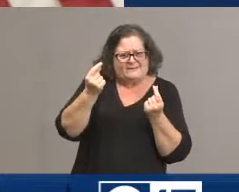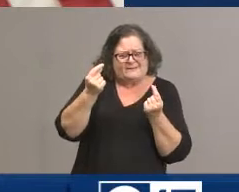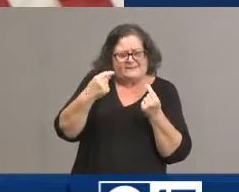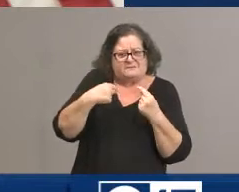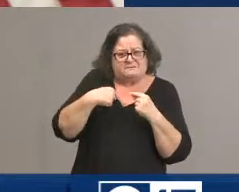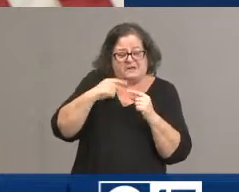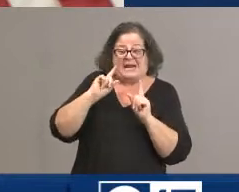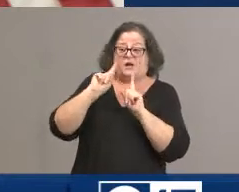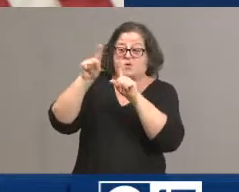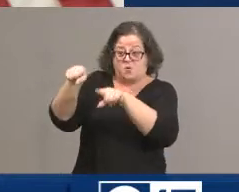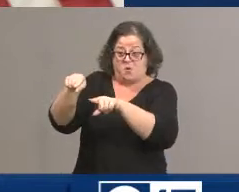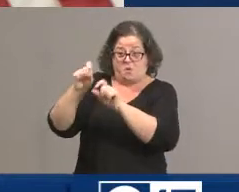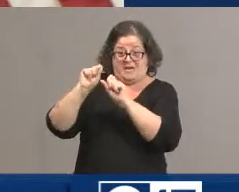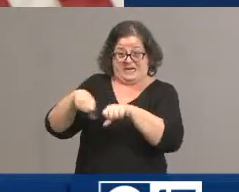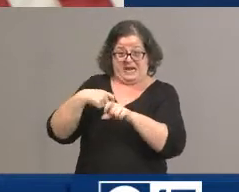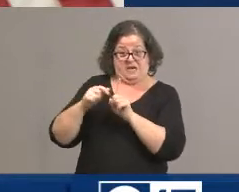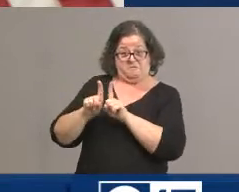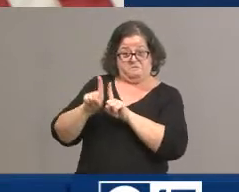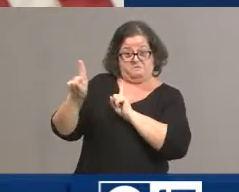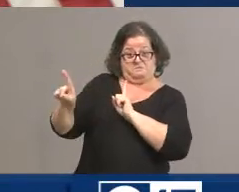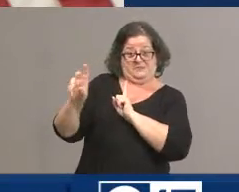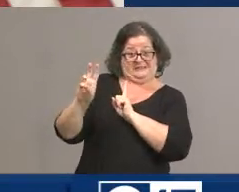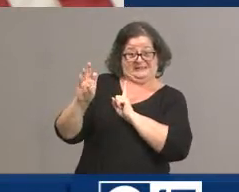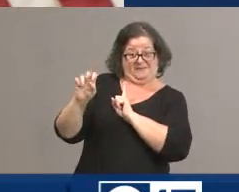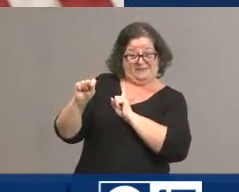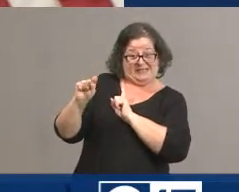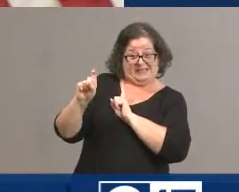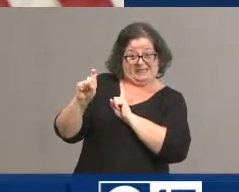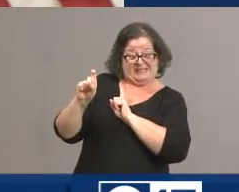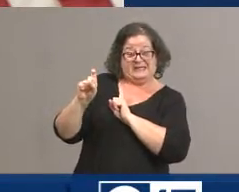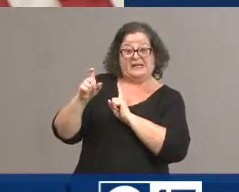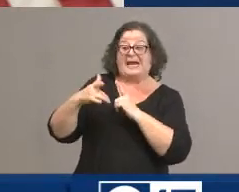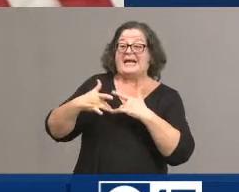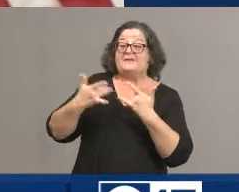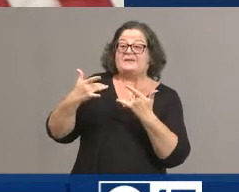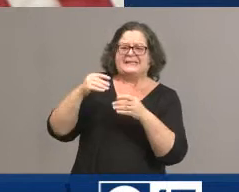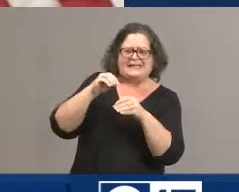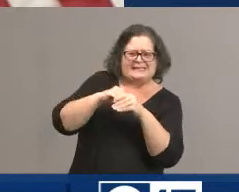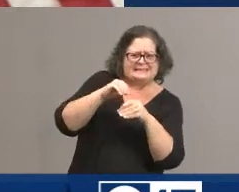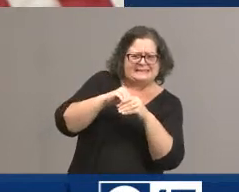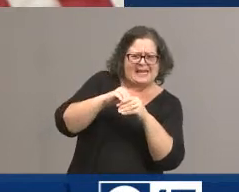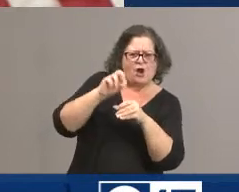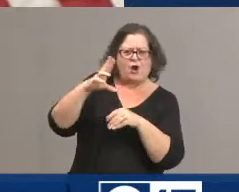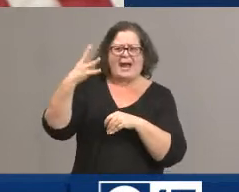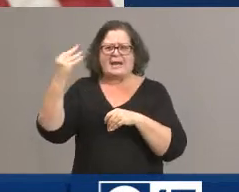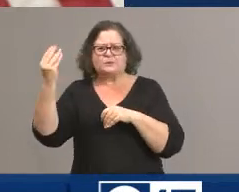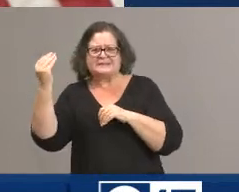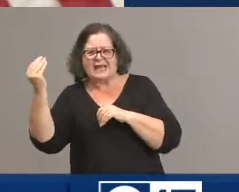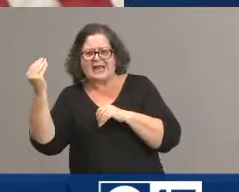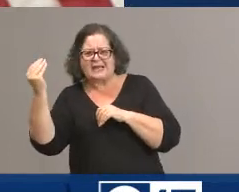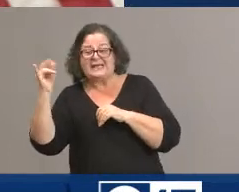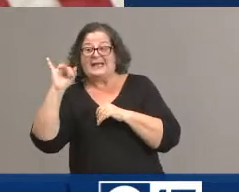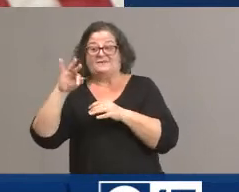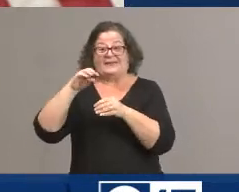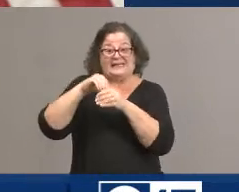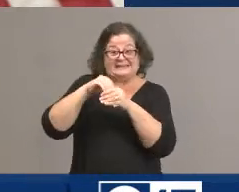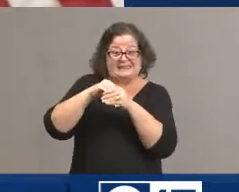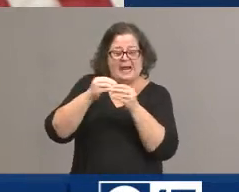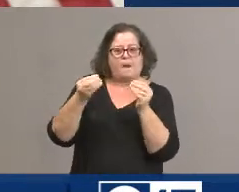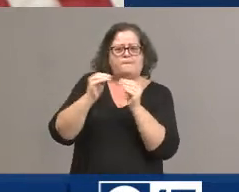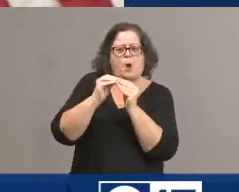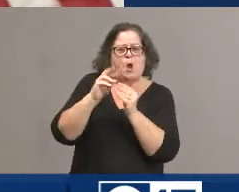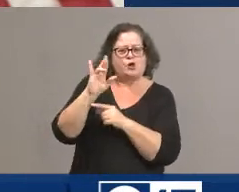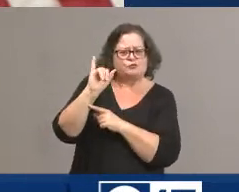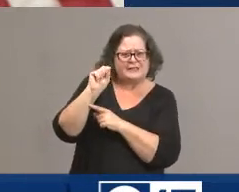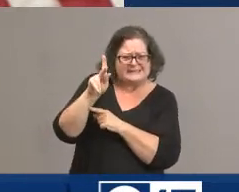outdoors? So being indoors increases your risk versus being outdoors. The closer you are to people